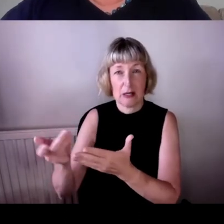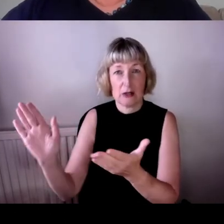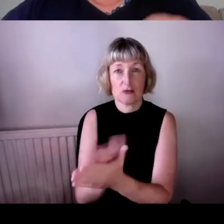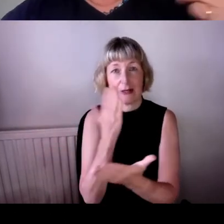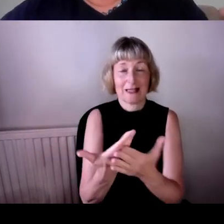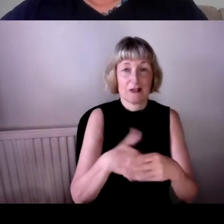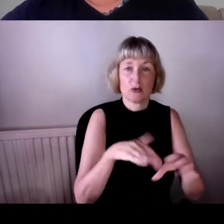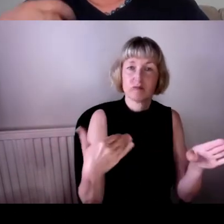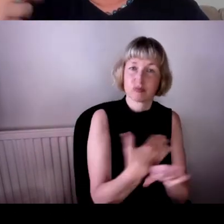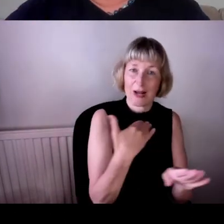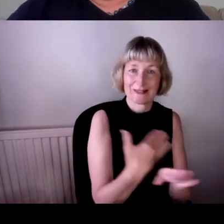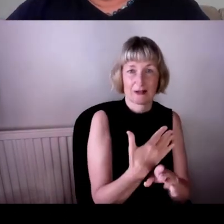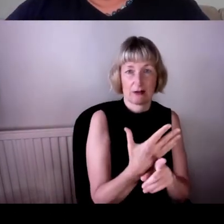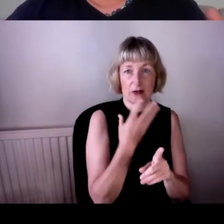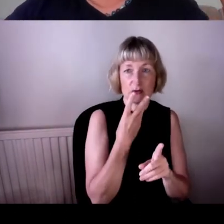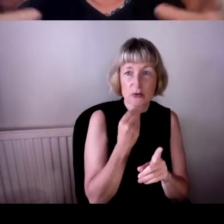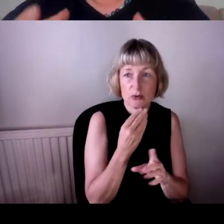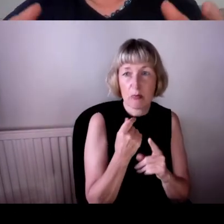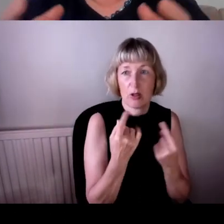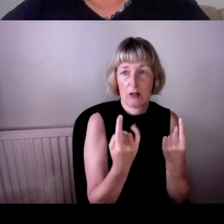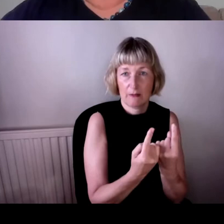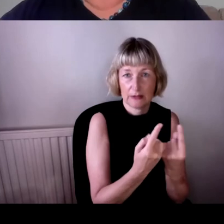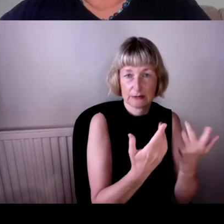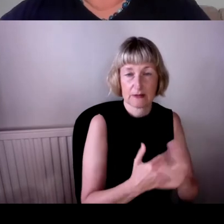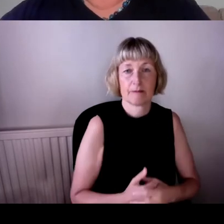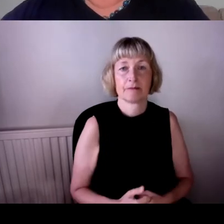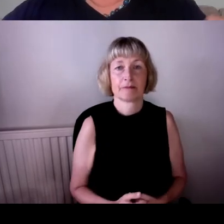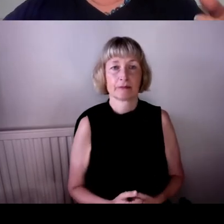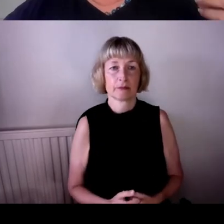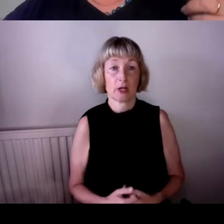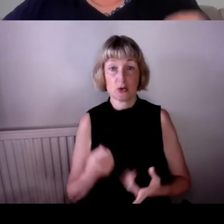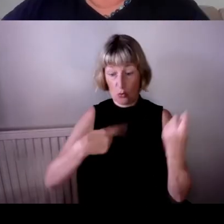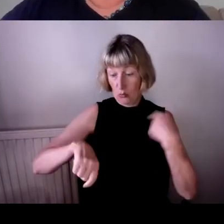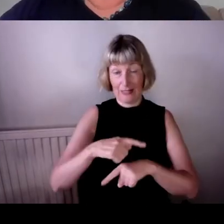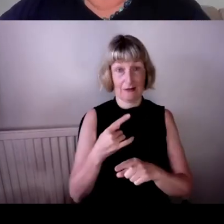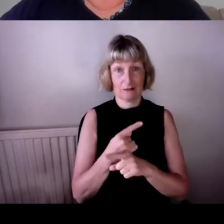why when we learn something, when we've talked to something, we talk to each other.